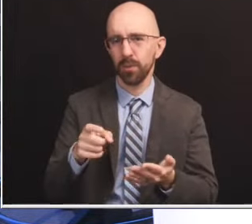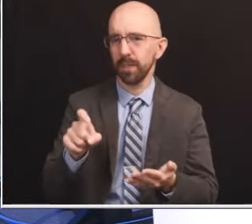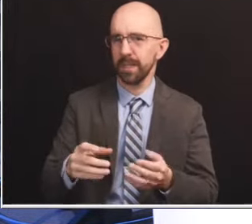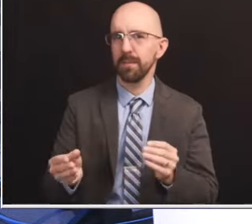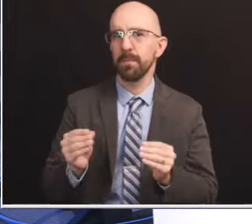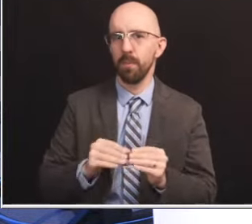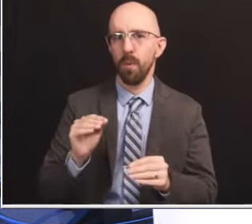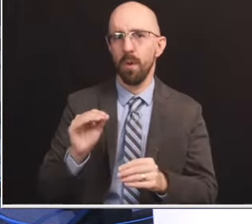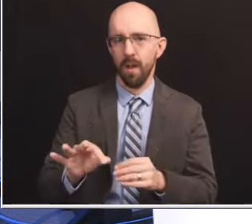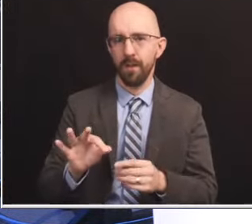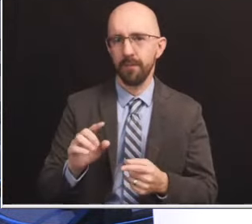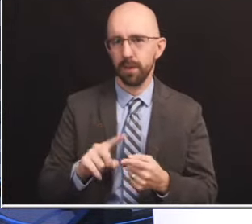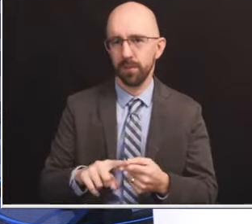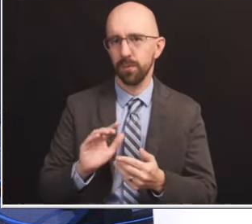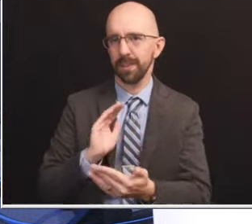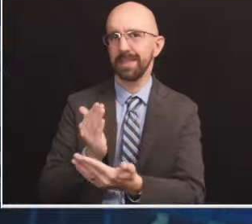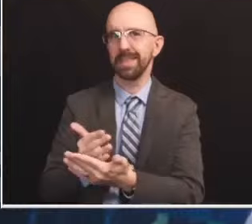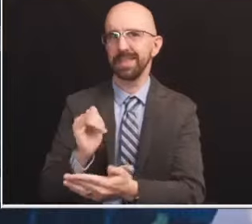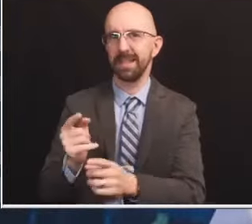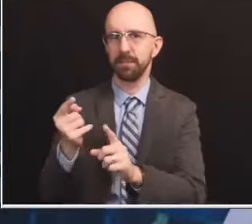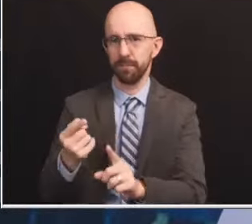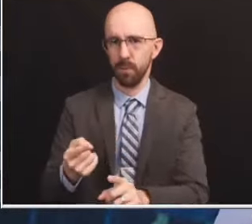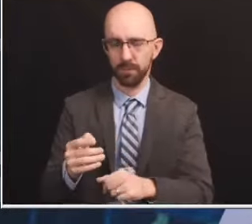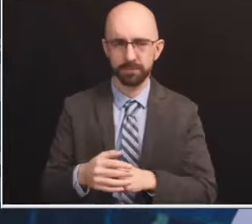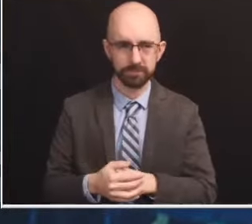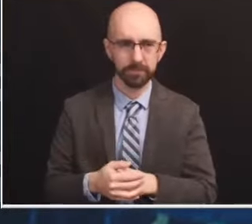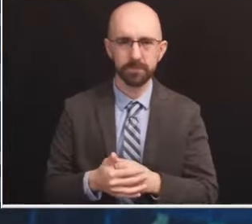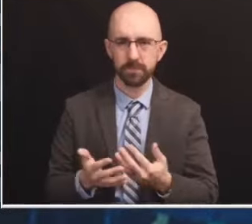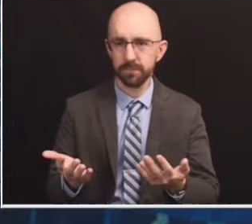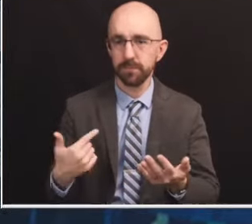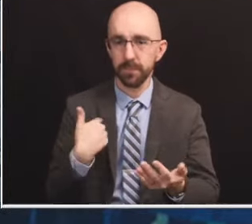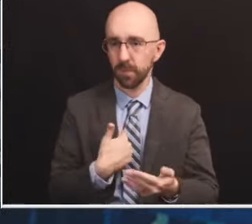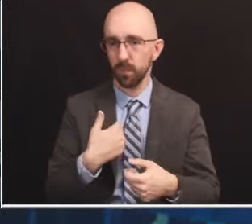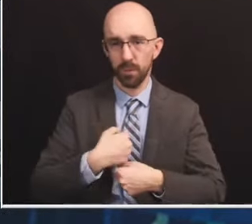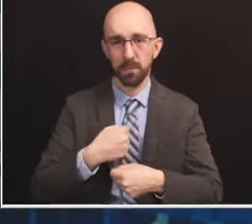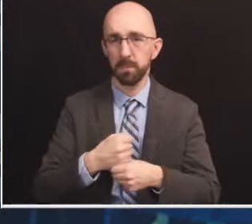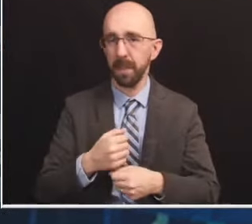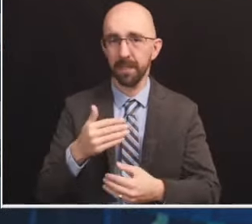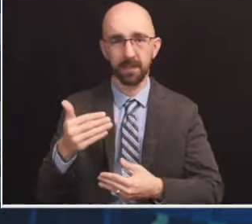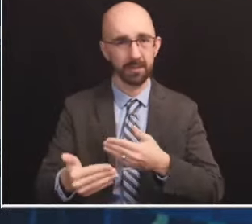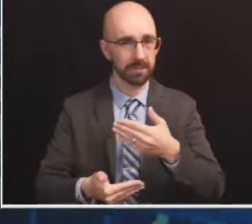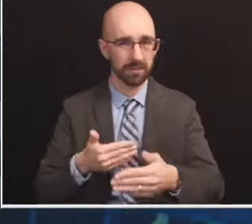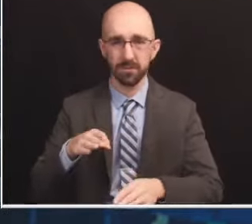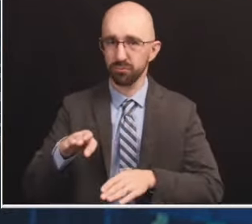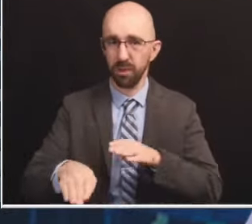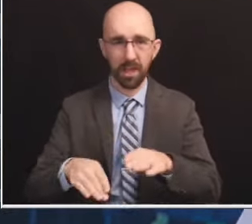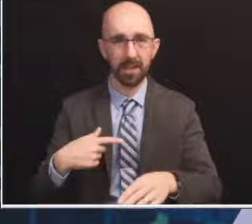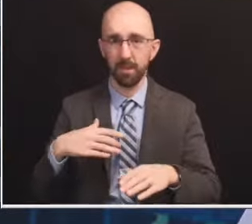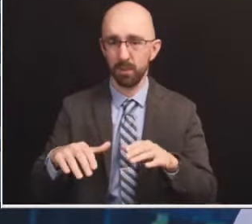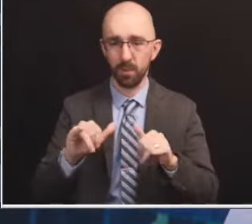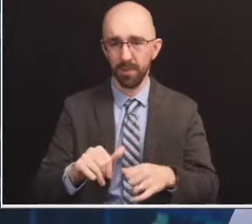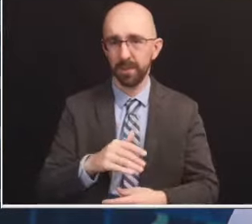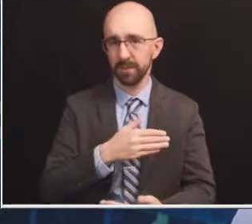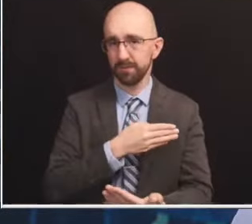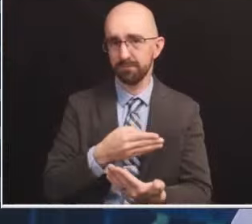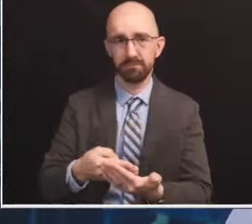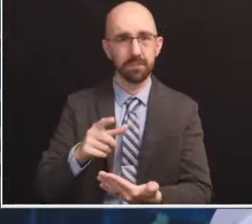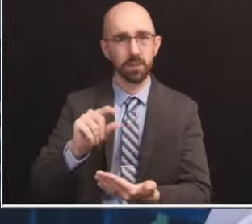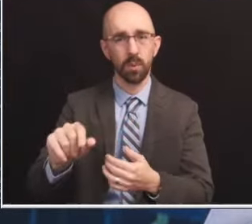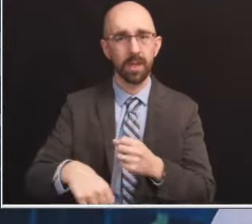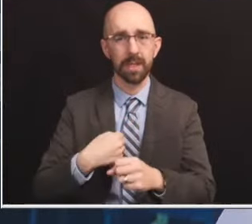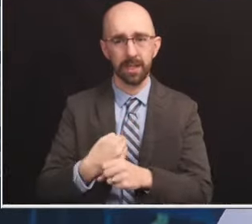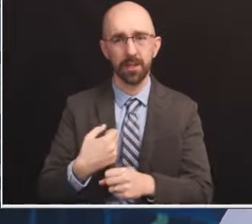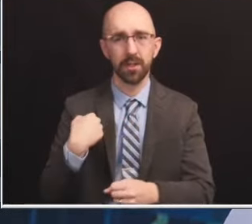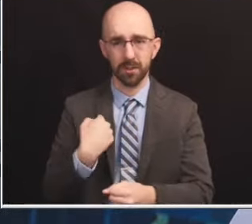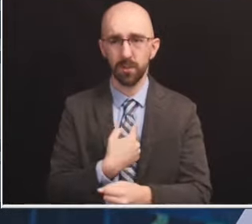to get to that point? Yeah, well, I mean, we're making strides. Yes. I've been doing this 20 years, and the